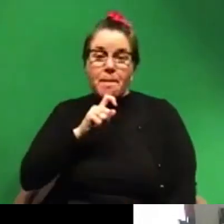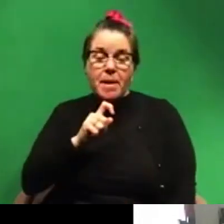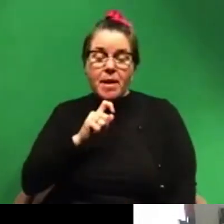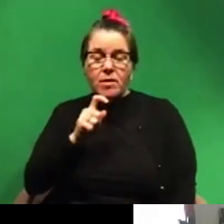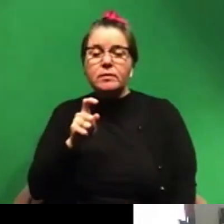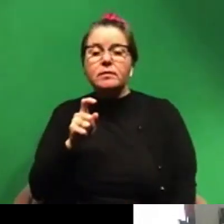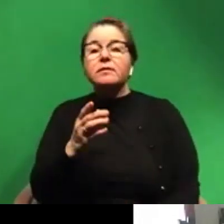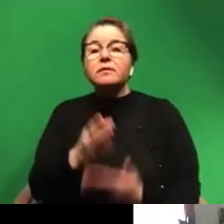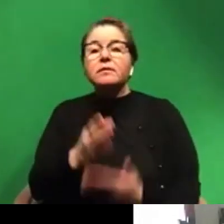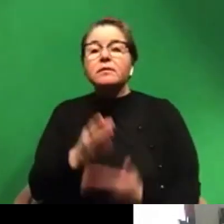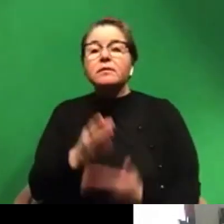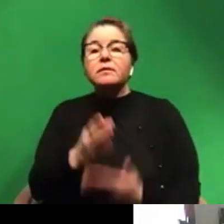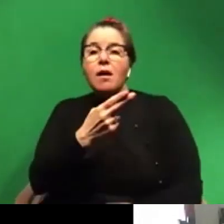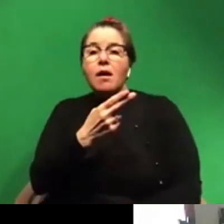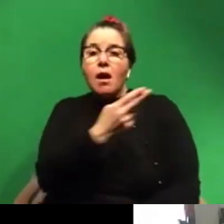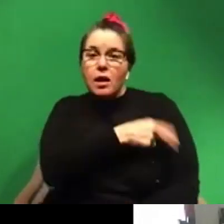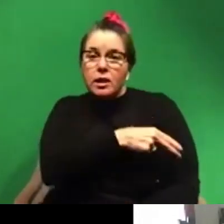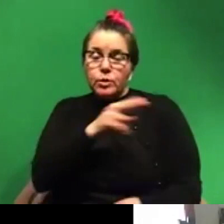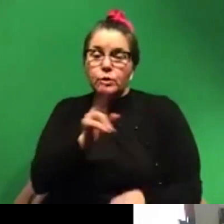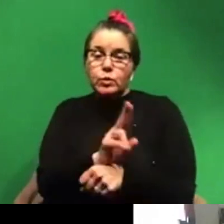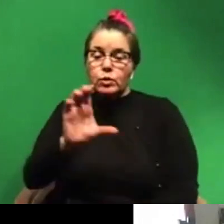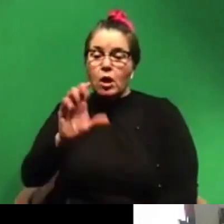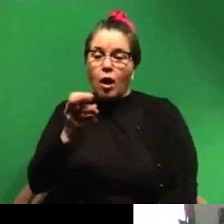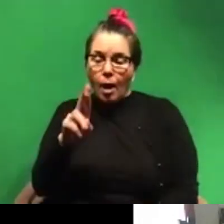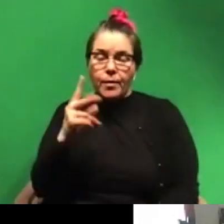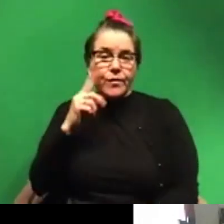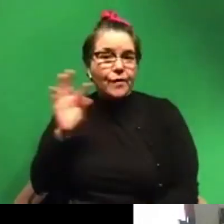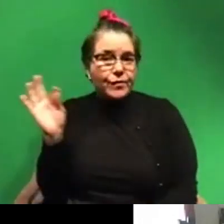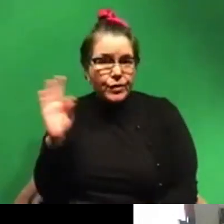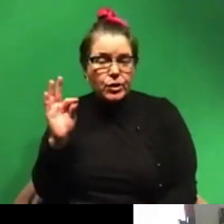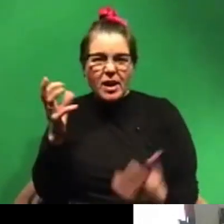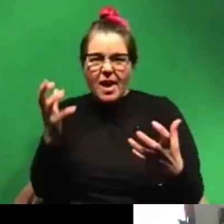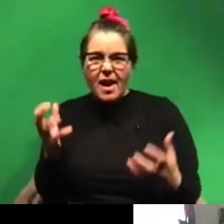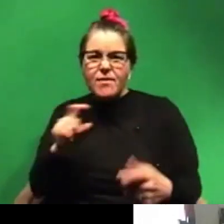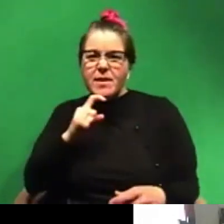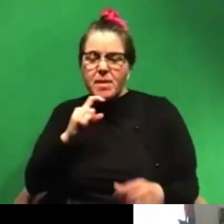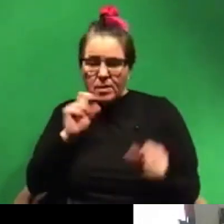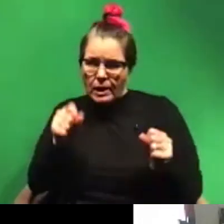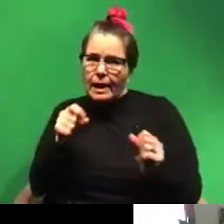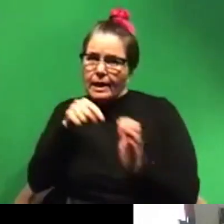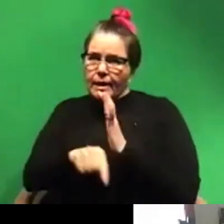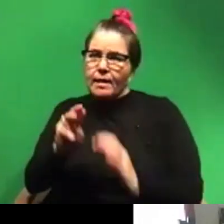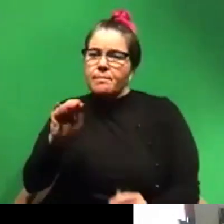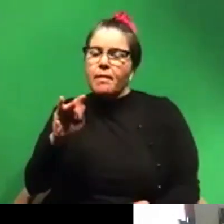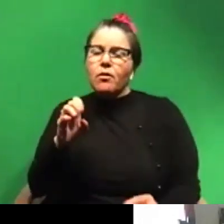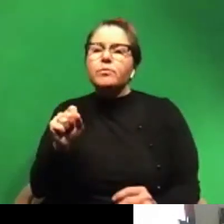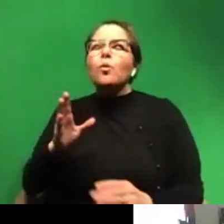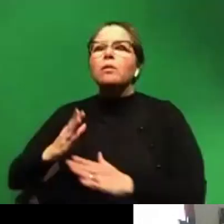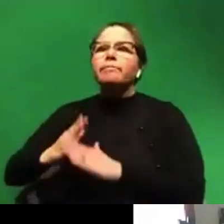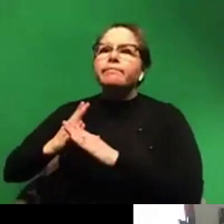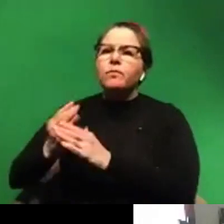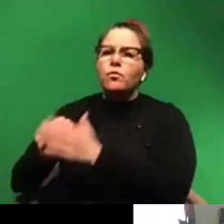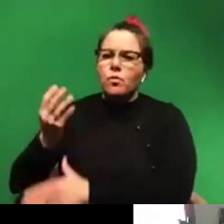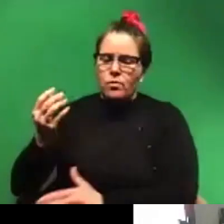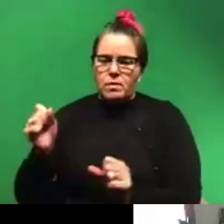use copper to make their furniture because heavy metals like copper can kill microbes or at least inhibit their growth. So